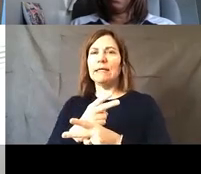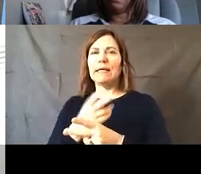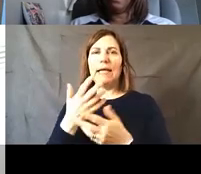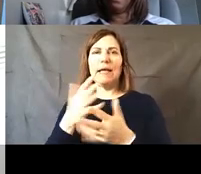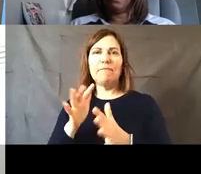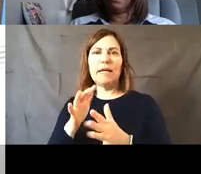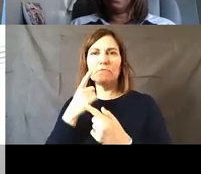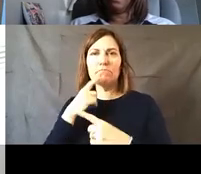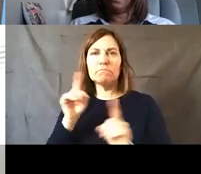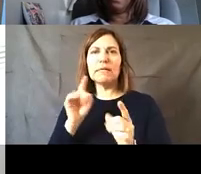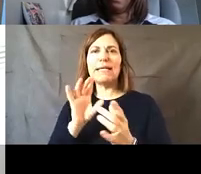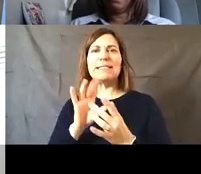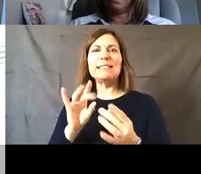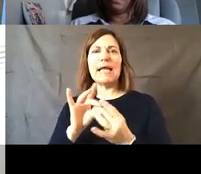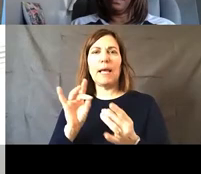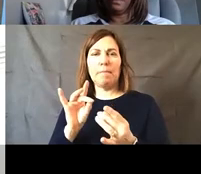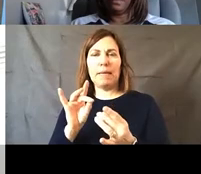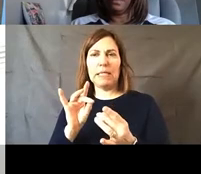counter